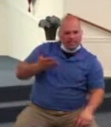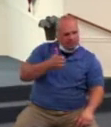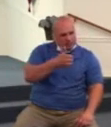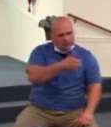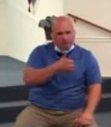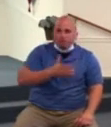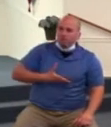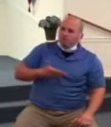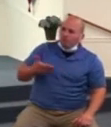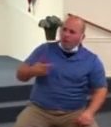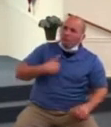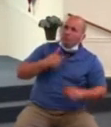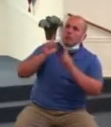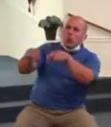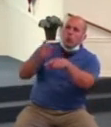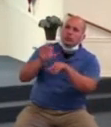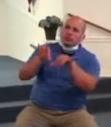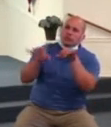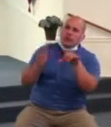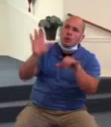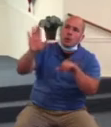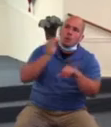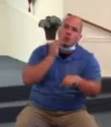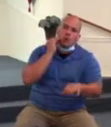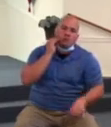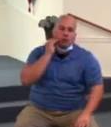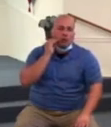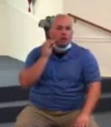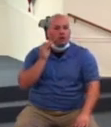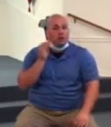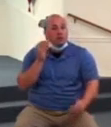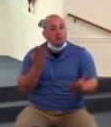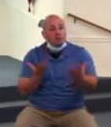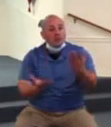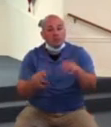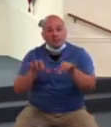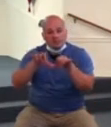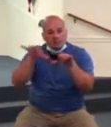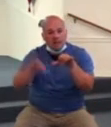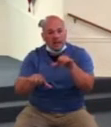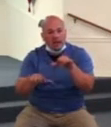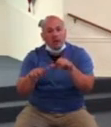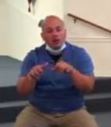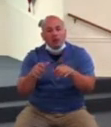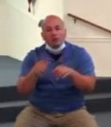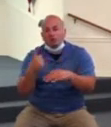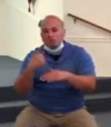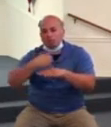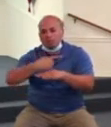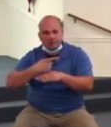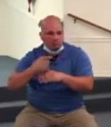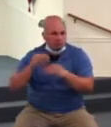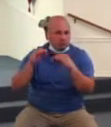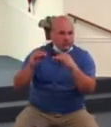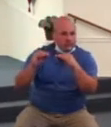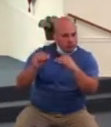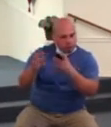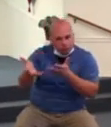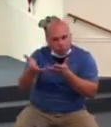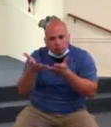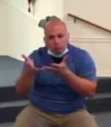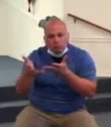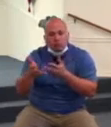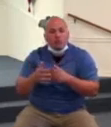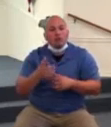some time teaching Zacchaeus there, because the next thing we see is Zacchaeus standing up in front of Jesus and whoever else is